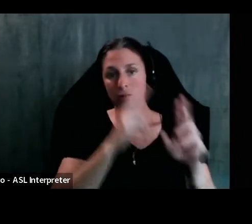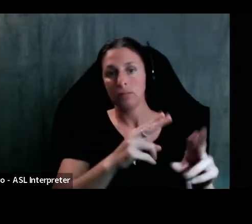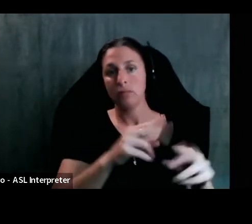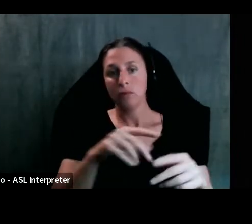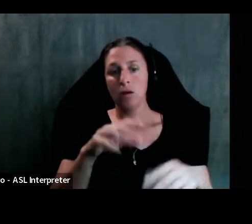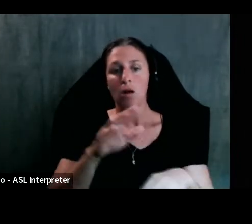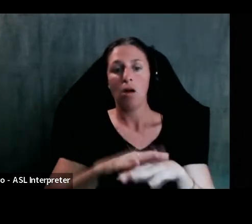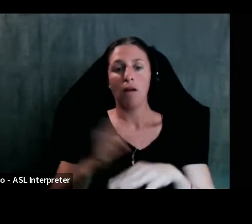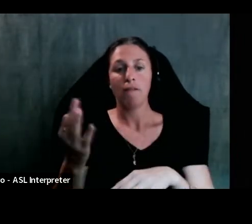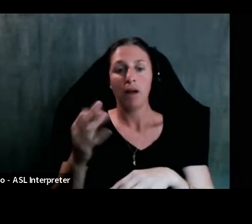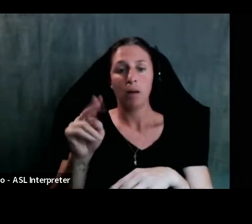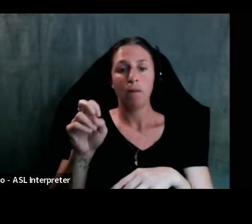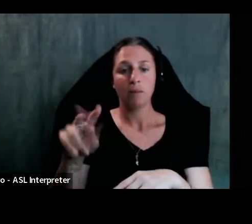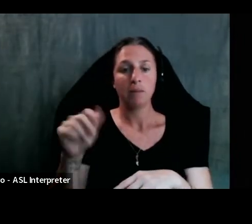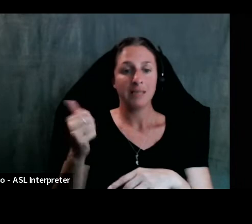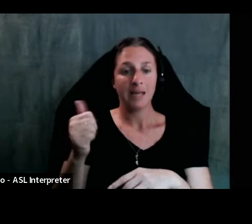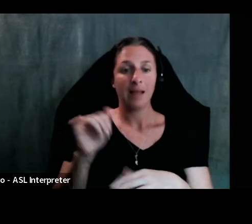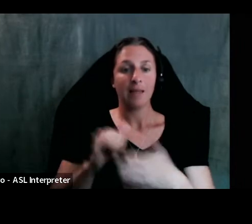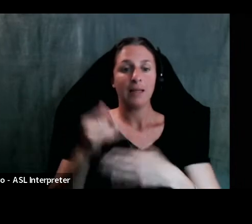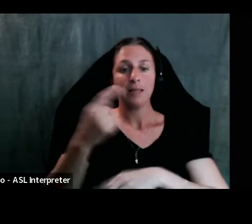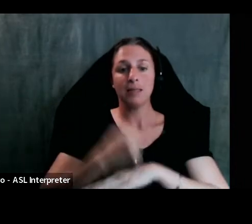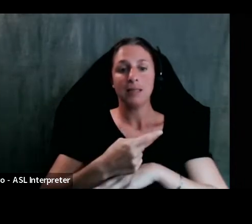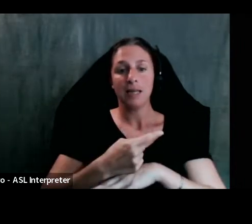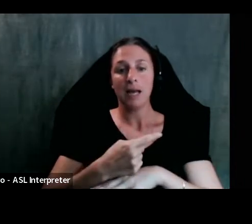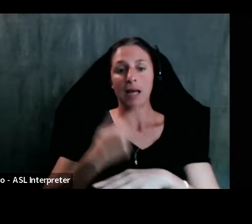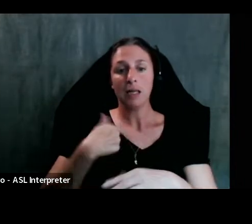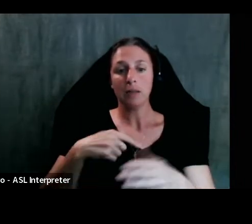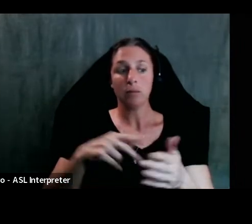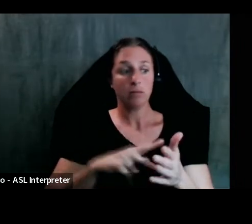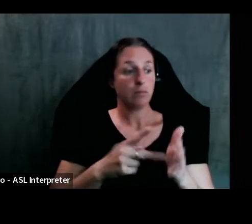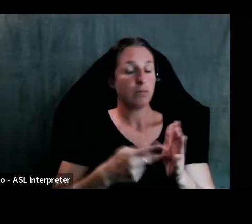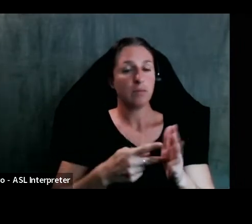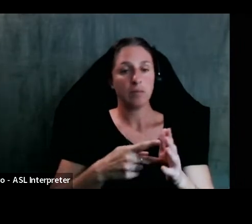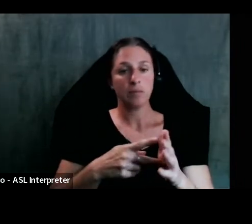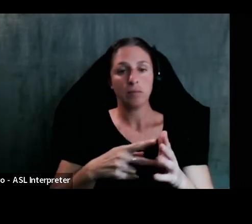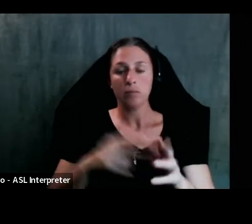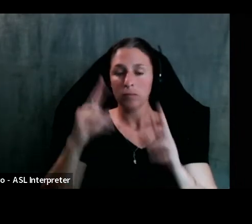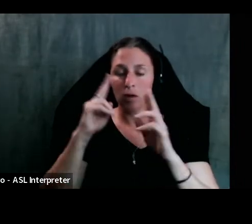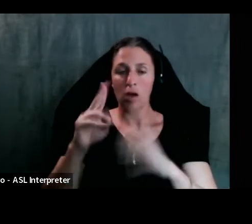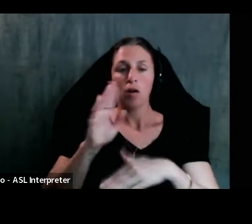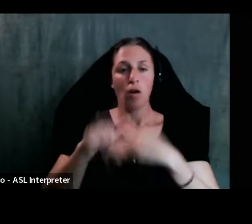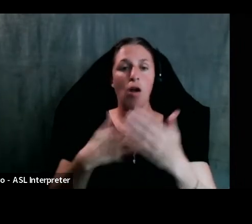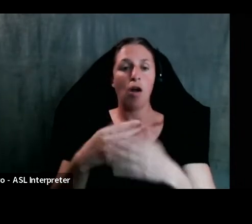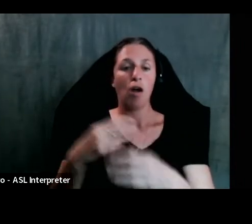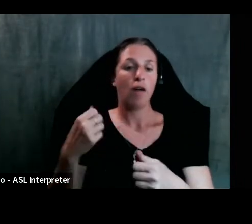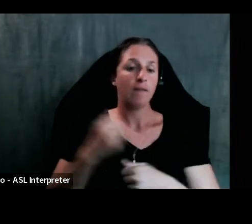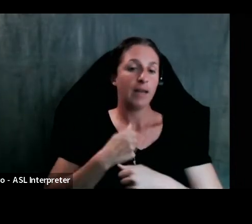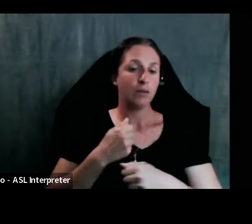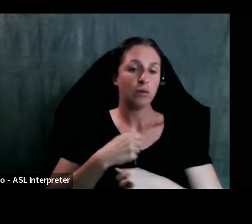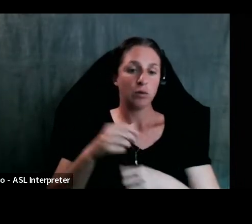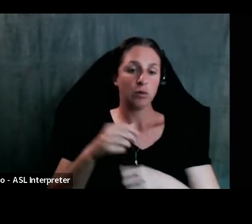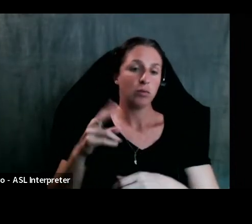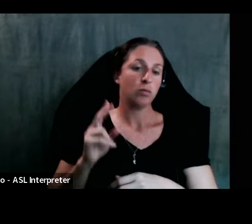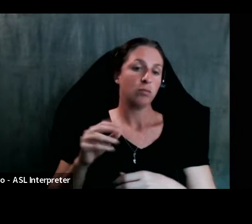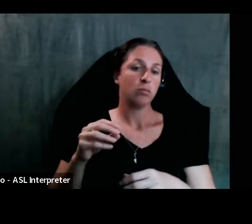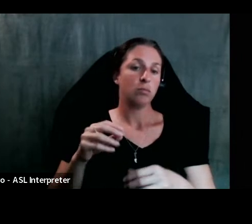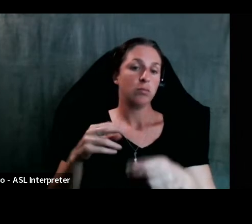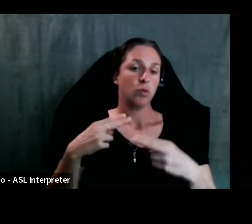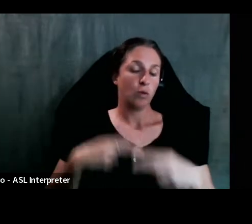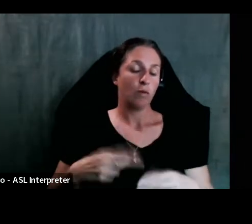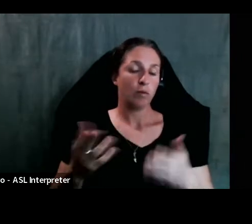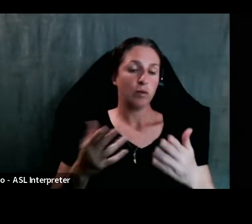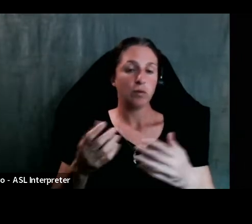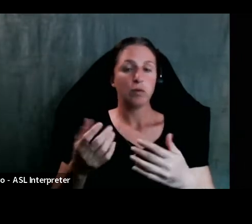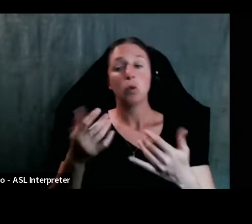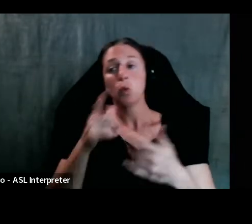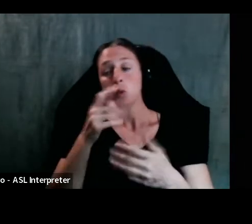November 10th. It's a day meant to honor all veterans of the uniformed services who serve or are still serving